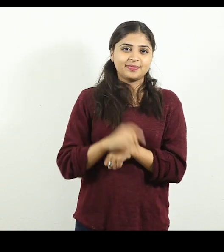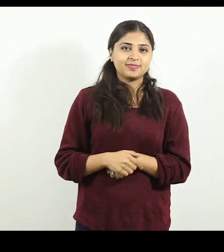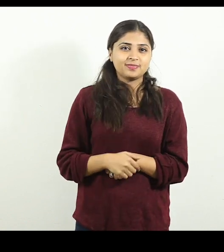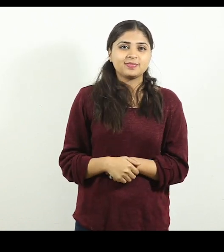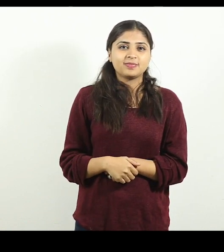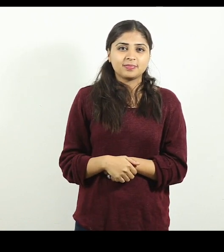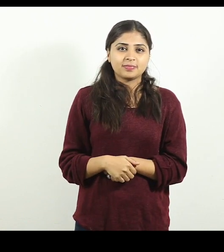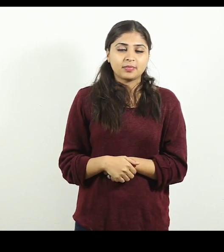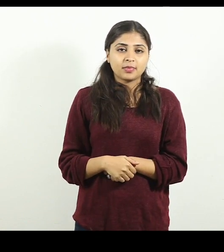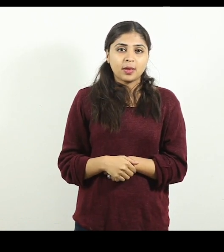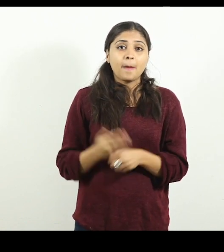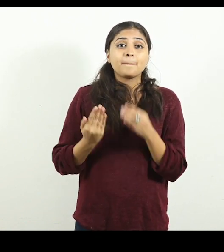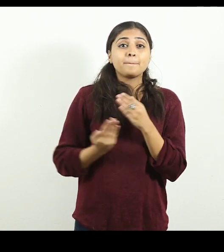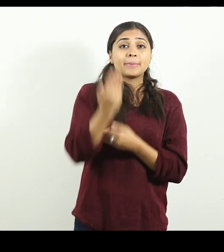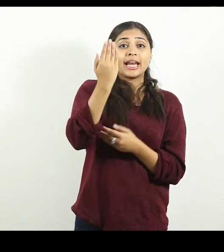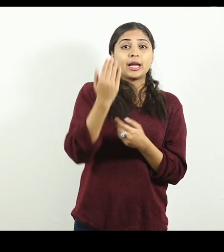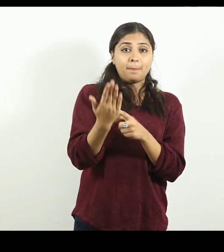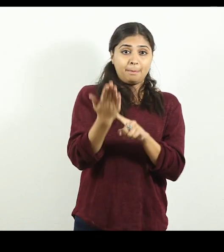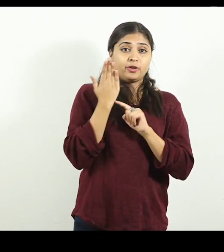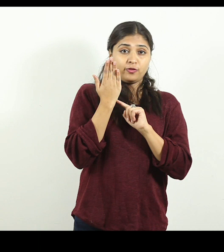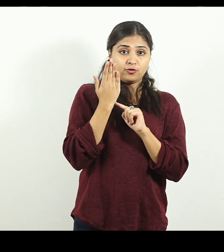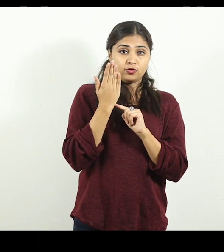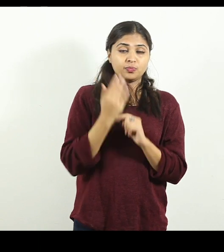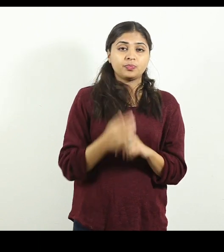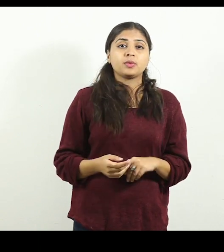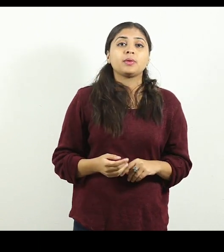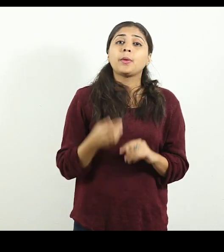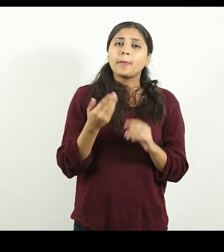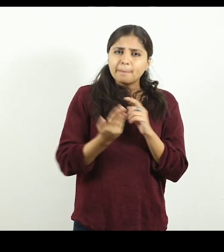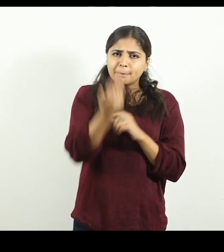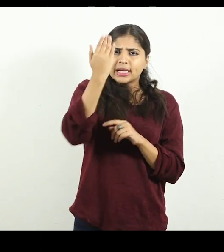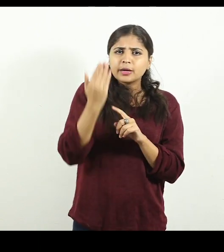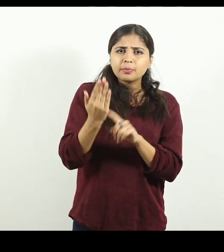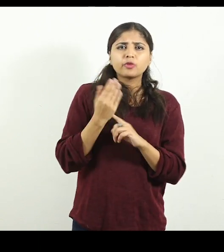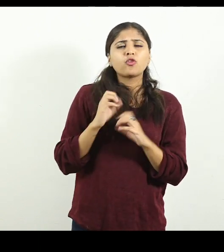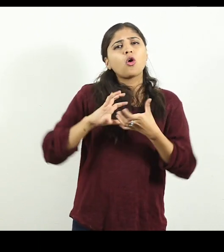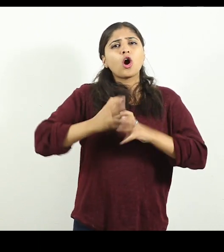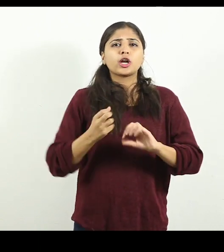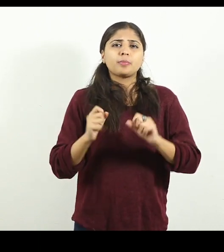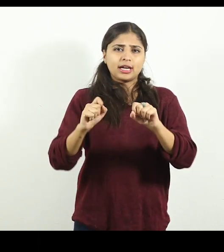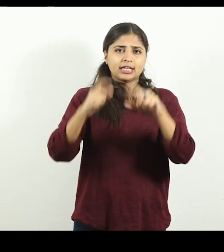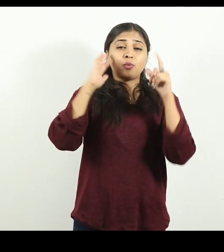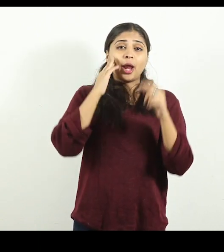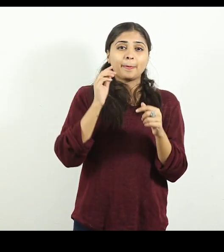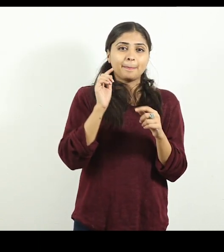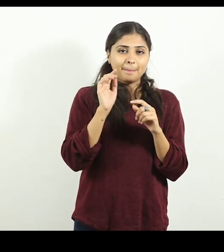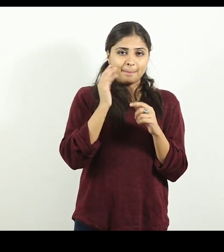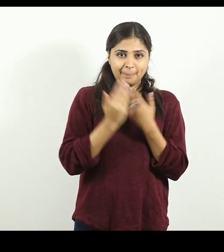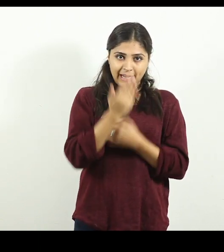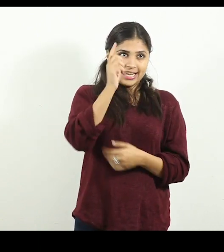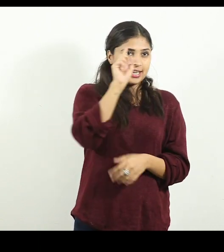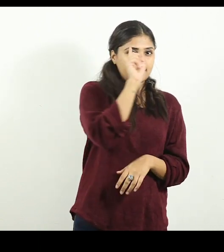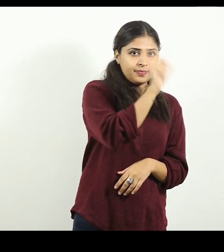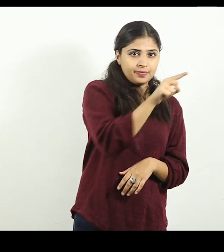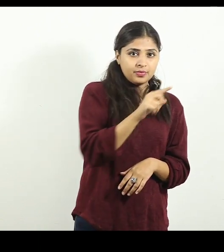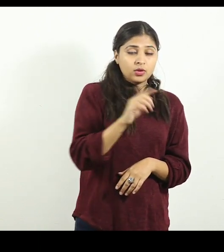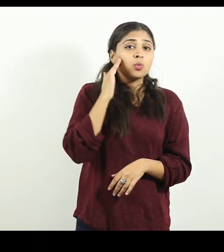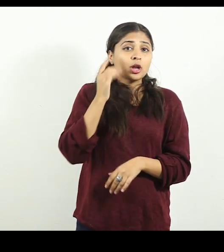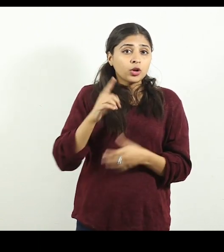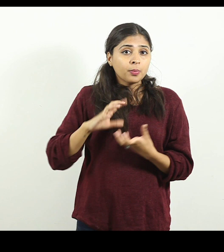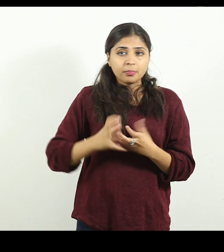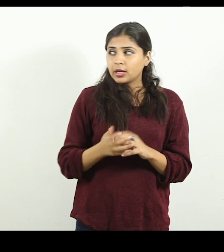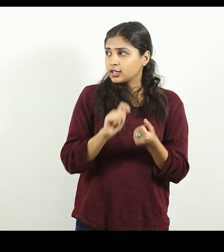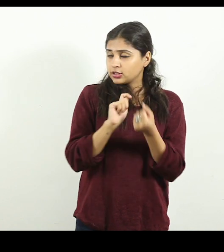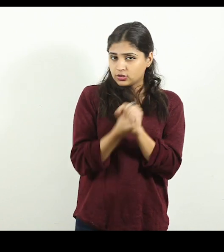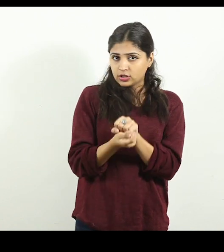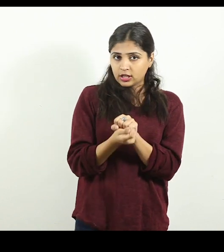Print Preview. Print Preview automatically displays when you click on the Print tab. Whenever you make a change